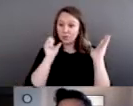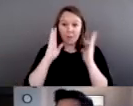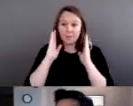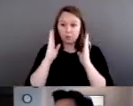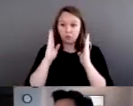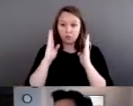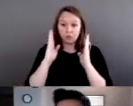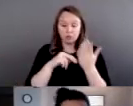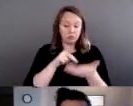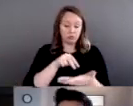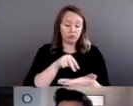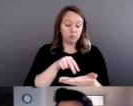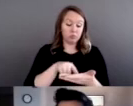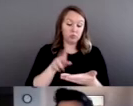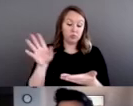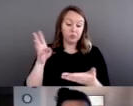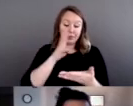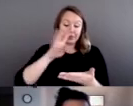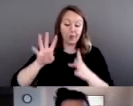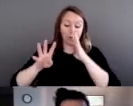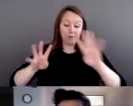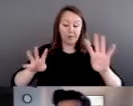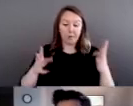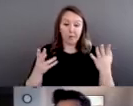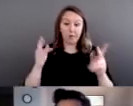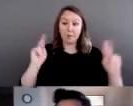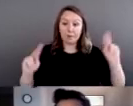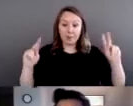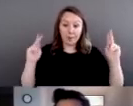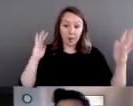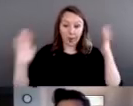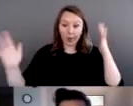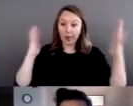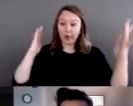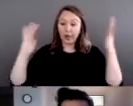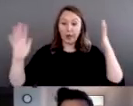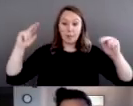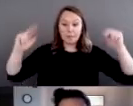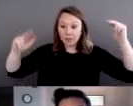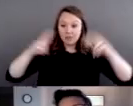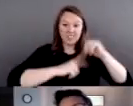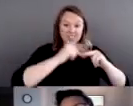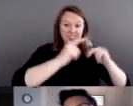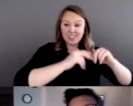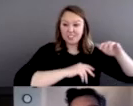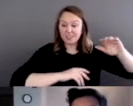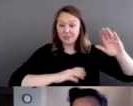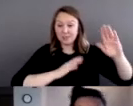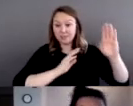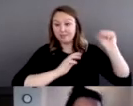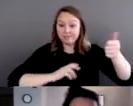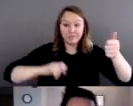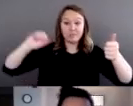know, is there people around you? Like, what are the buildings? What is the surrounding? So even if you're out on your